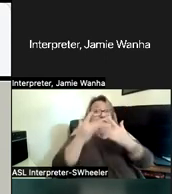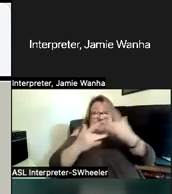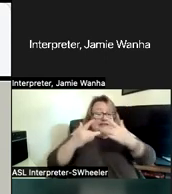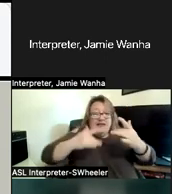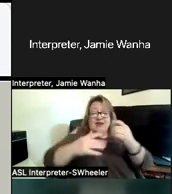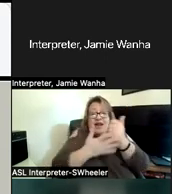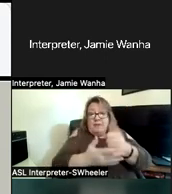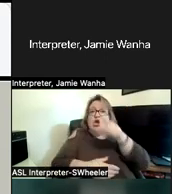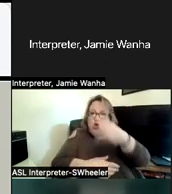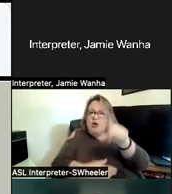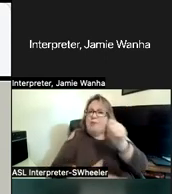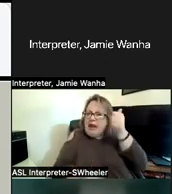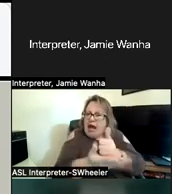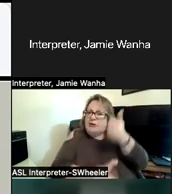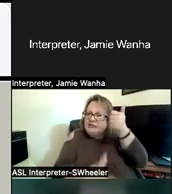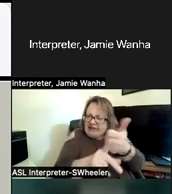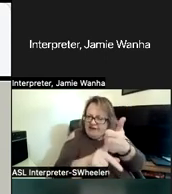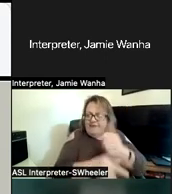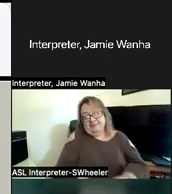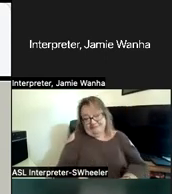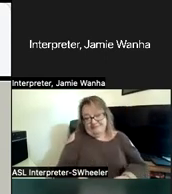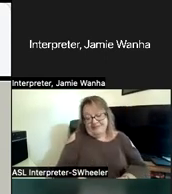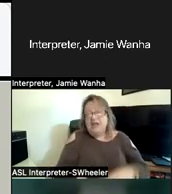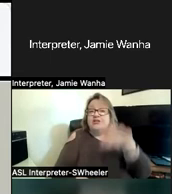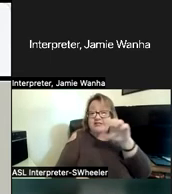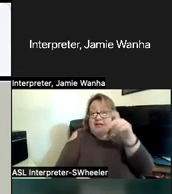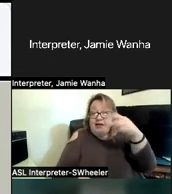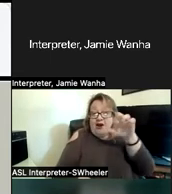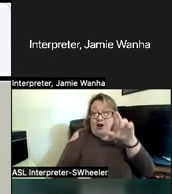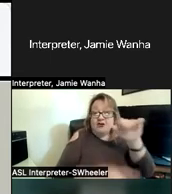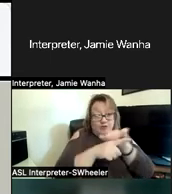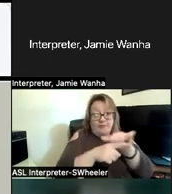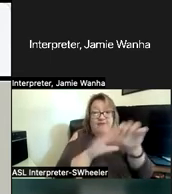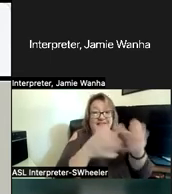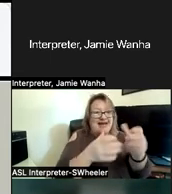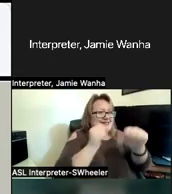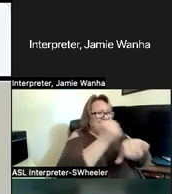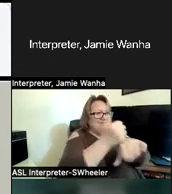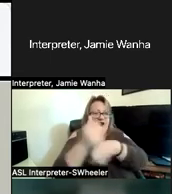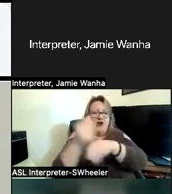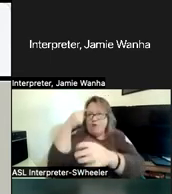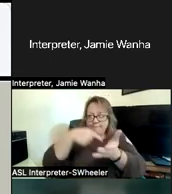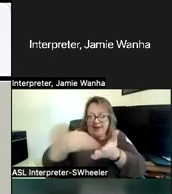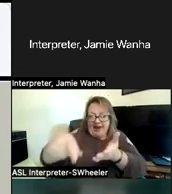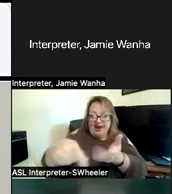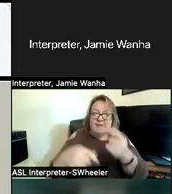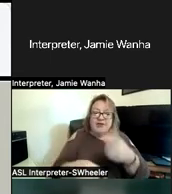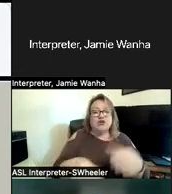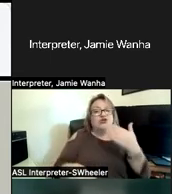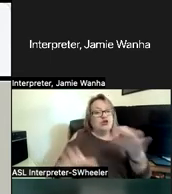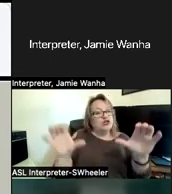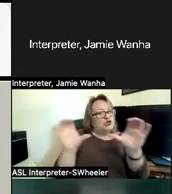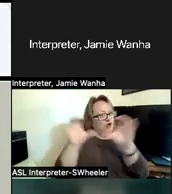to be able to help yourself. So be CPR trained. We have classes available for paid, but those are great certification classes so you